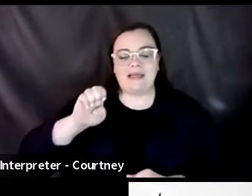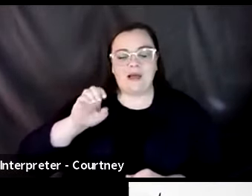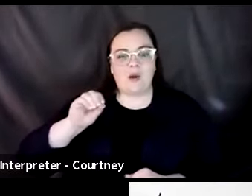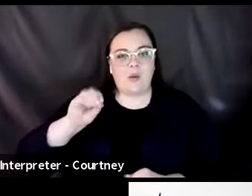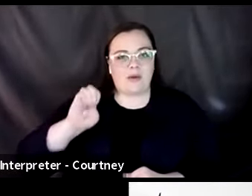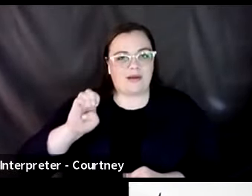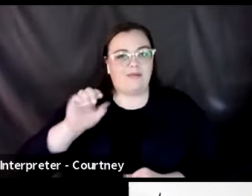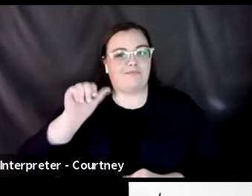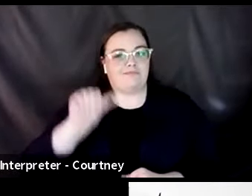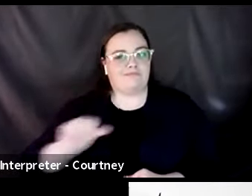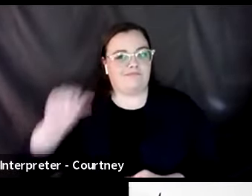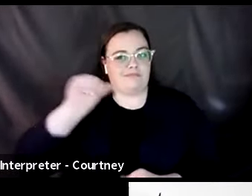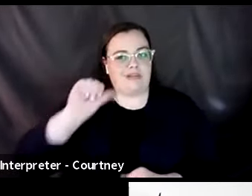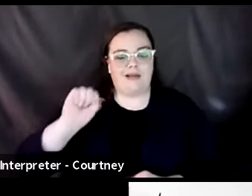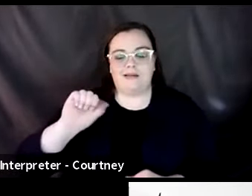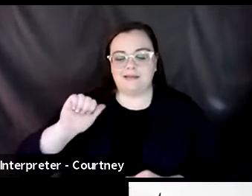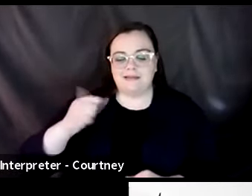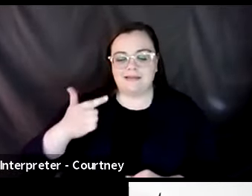pteoe@sagaftra.org. That's